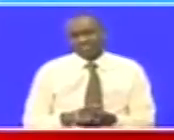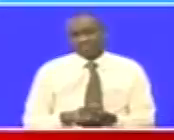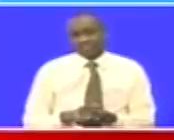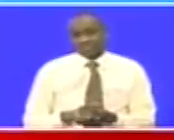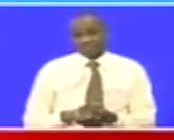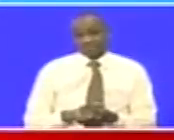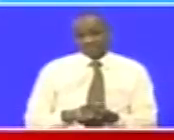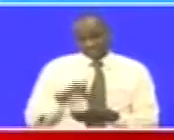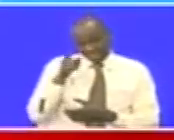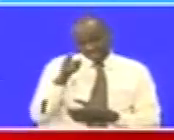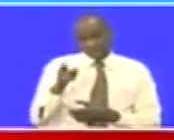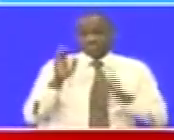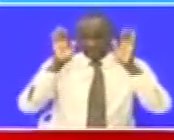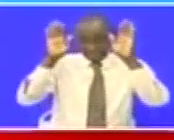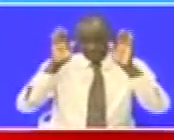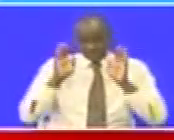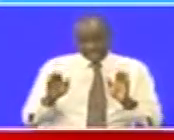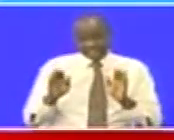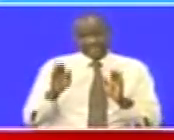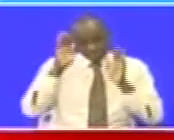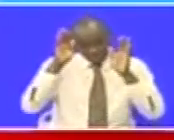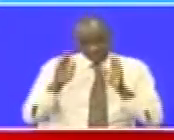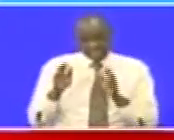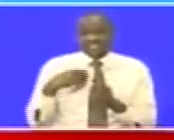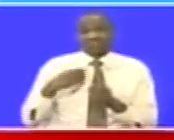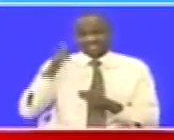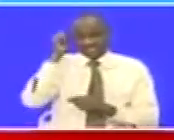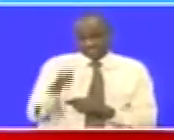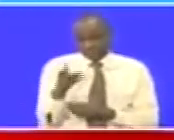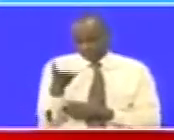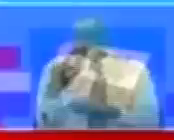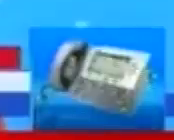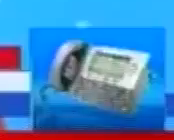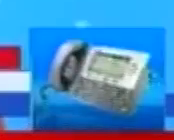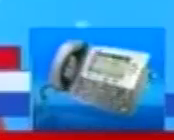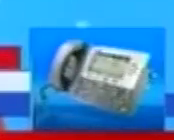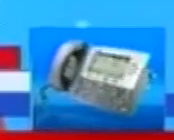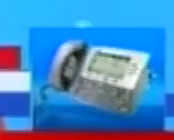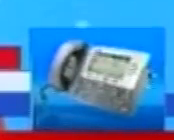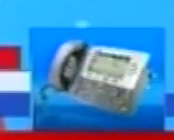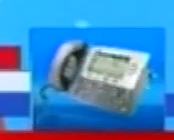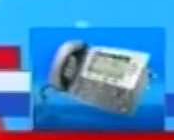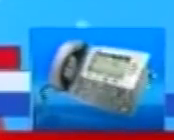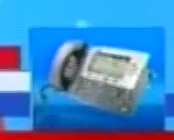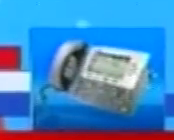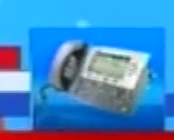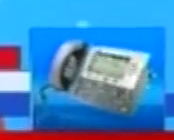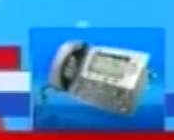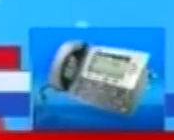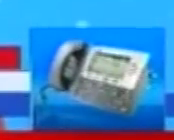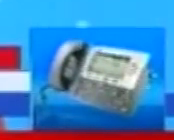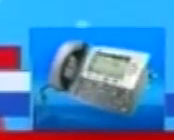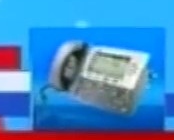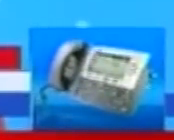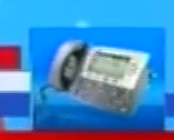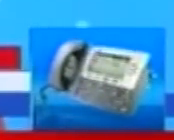First, it was an important ruling for the Supreme Court for a number of reasons. There is no time in the history of this country that a court